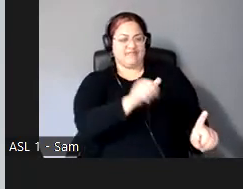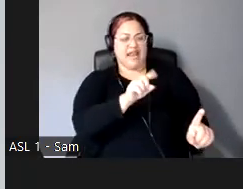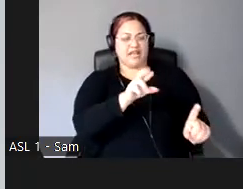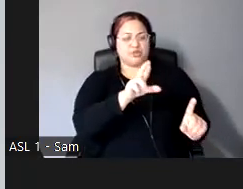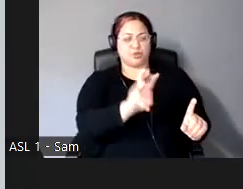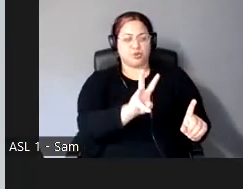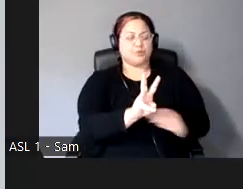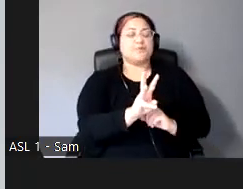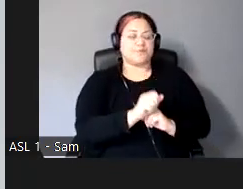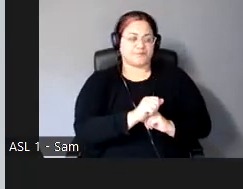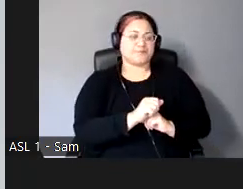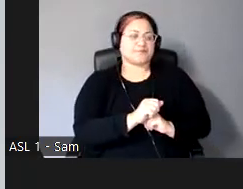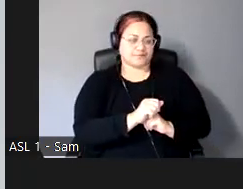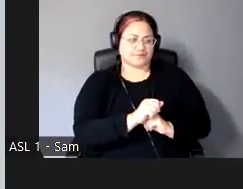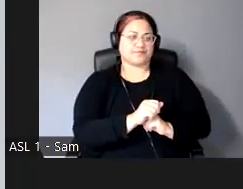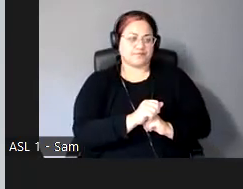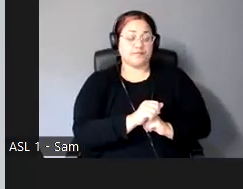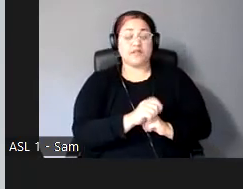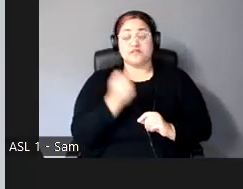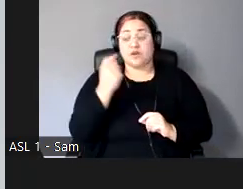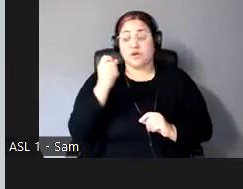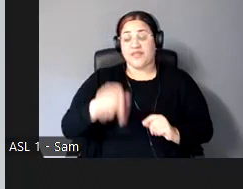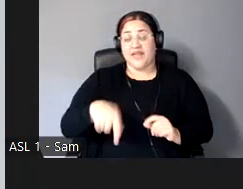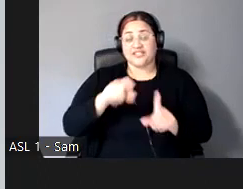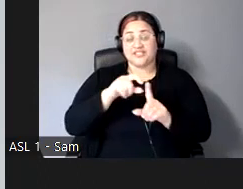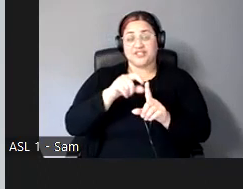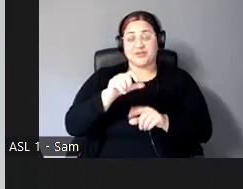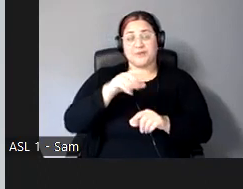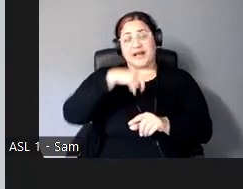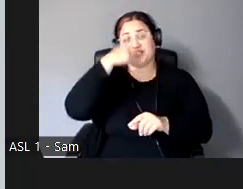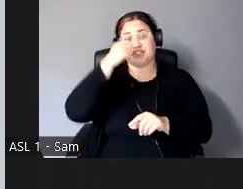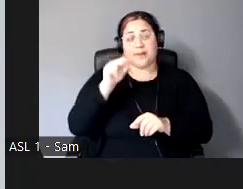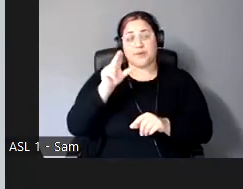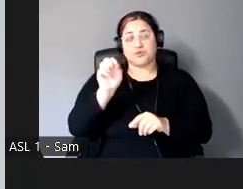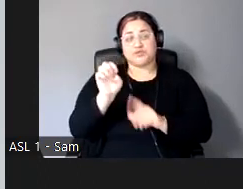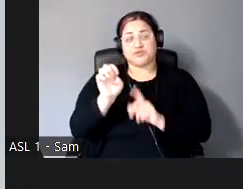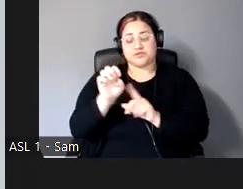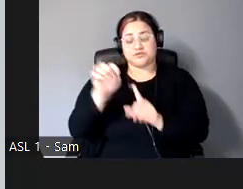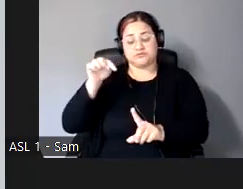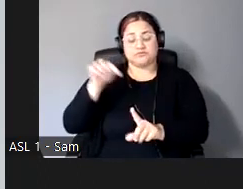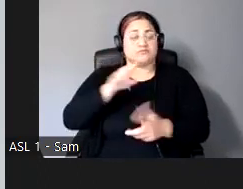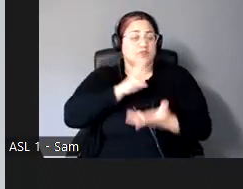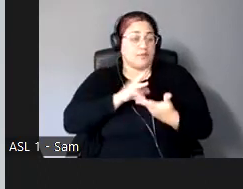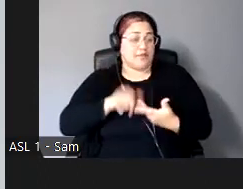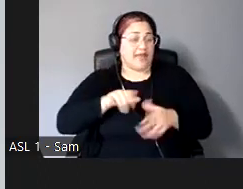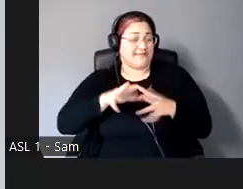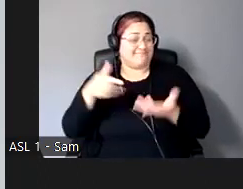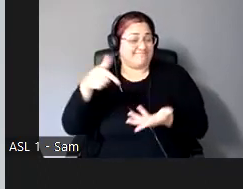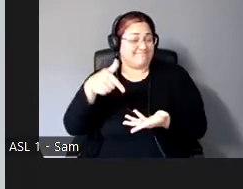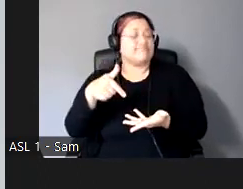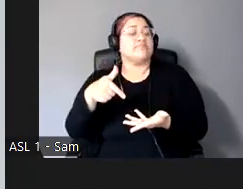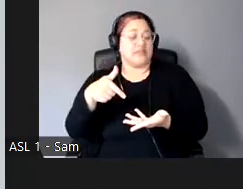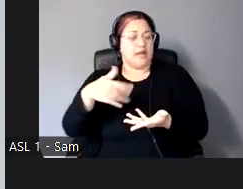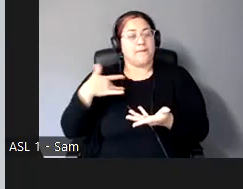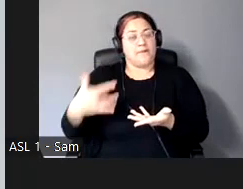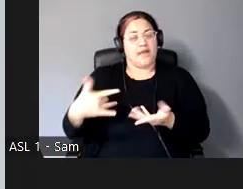and the forms that we refer to in our training and education, we refer to the World Health